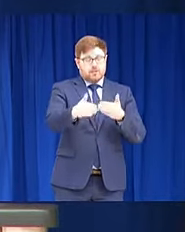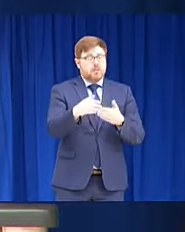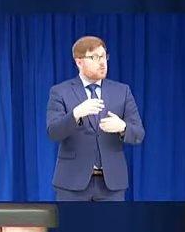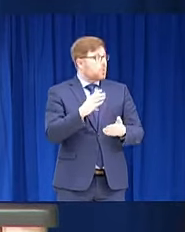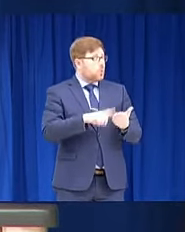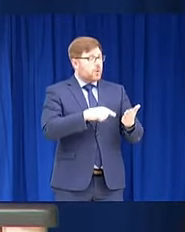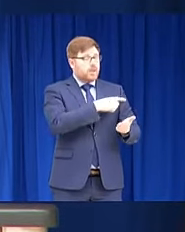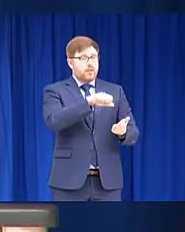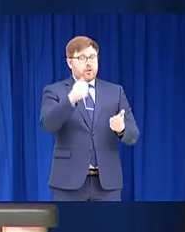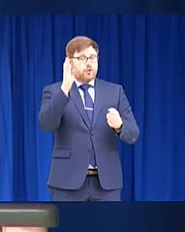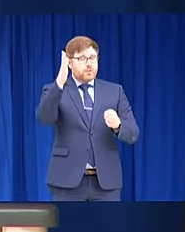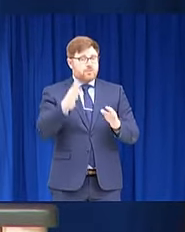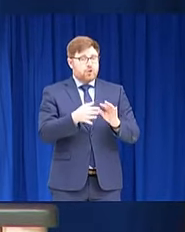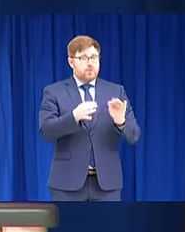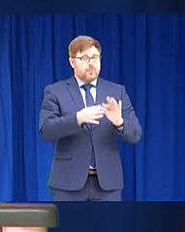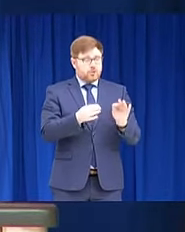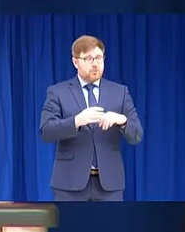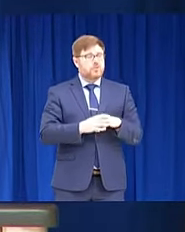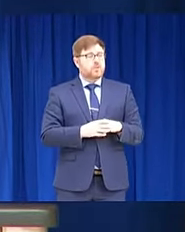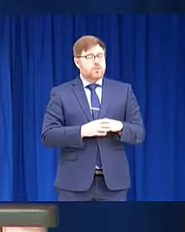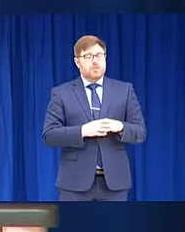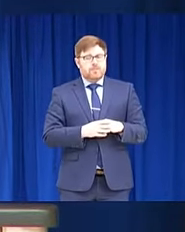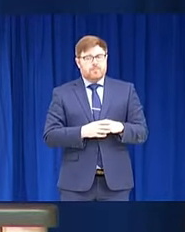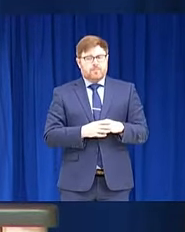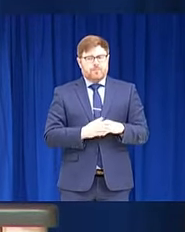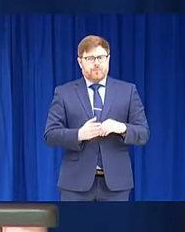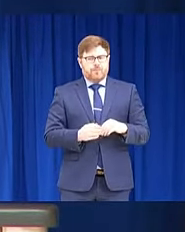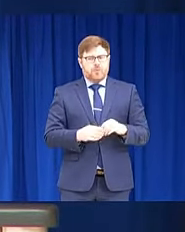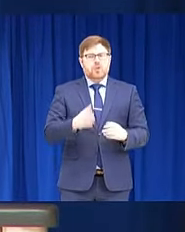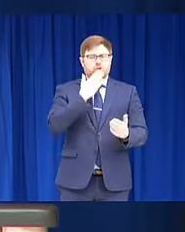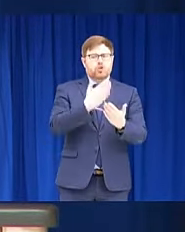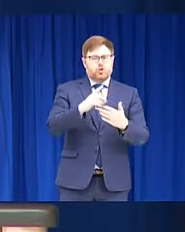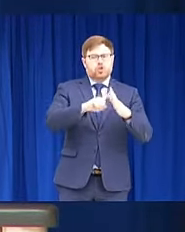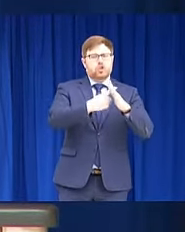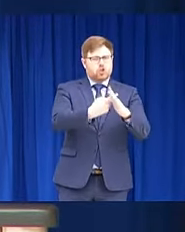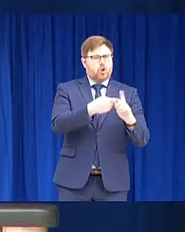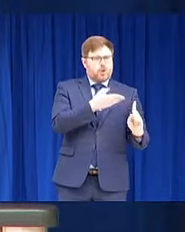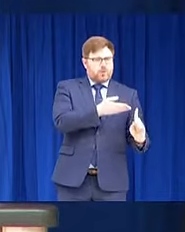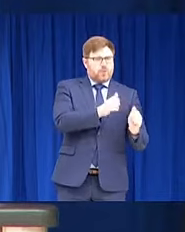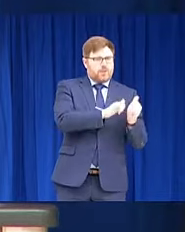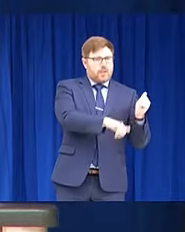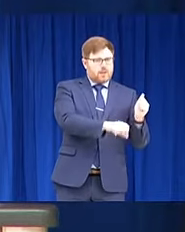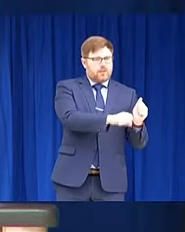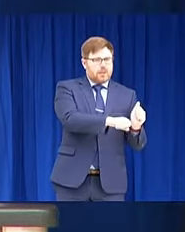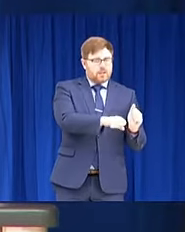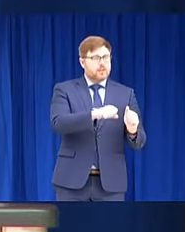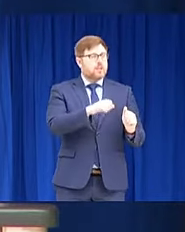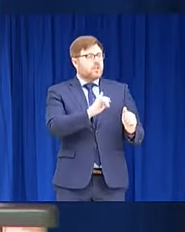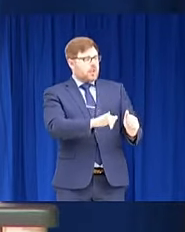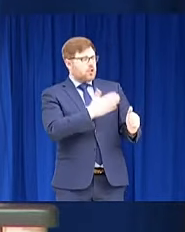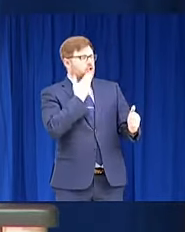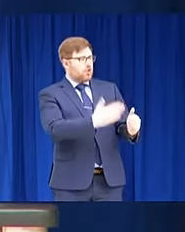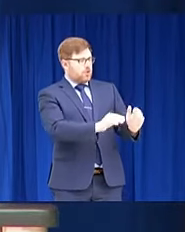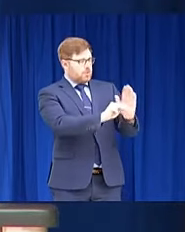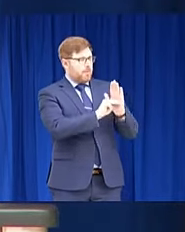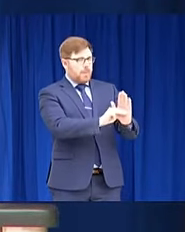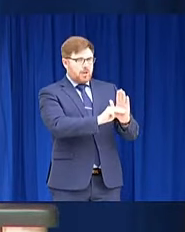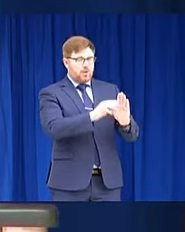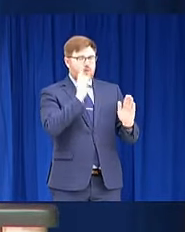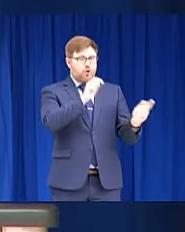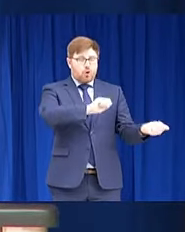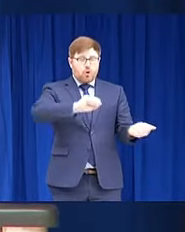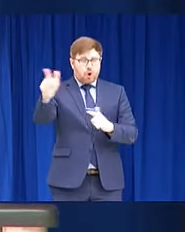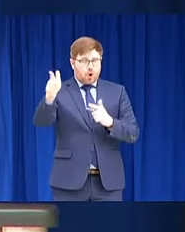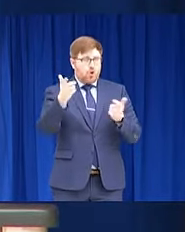is the bright star here. Their LGBTQ initiatives team is brilliant. It's a powerful and actionable model for all